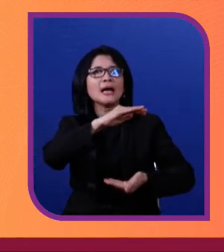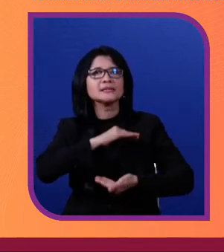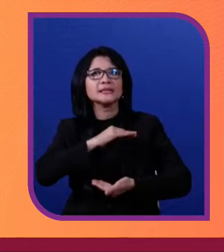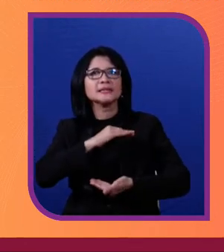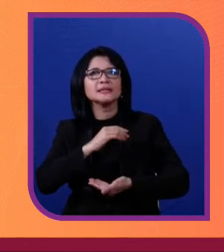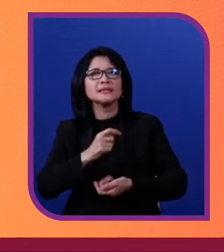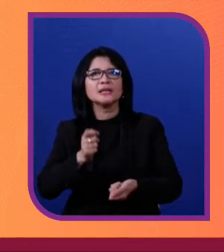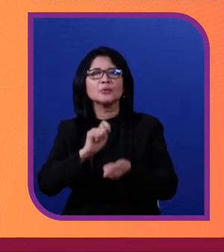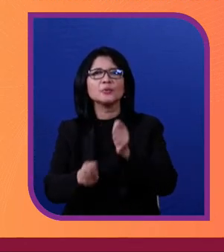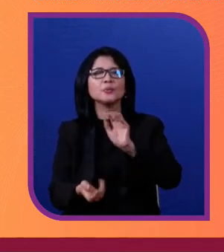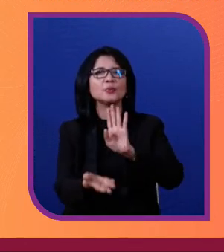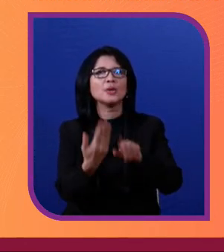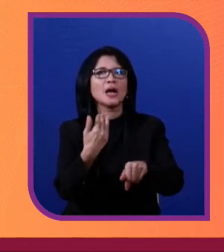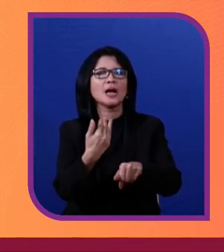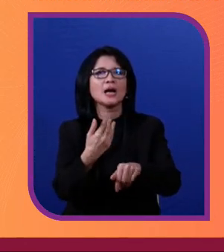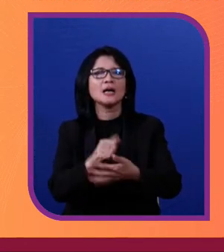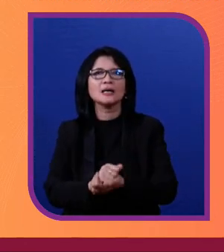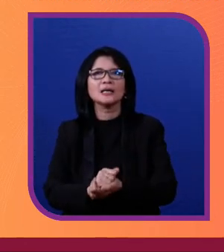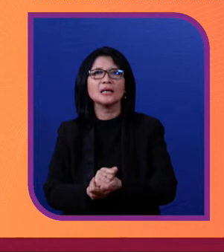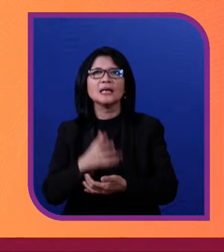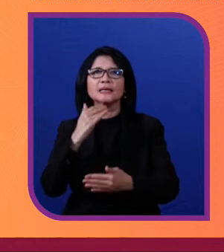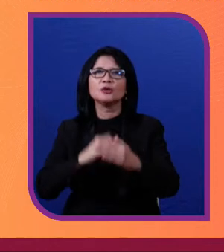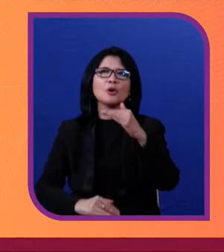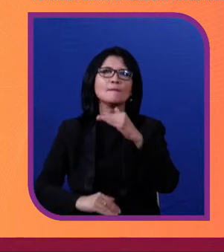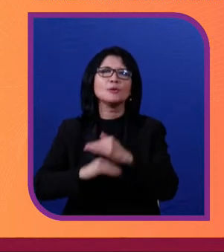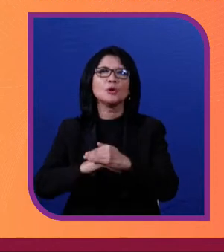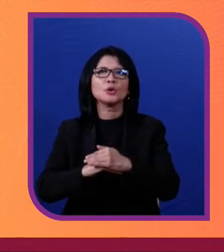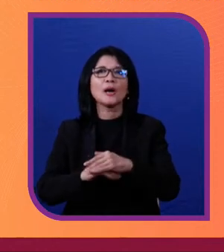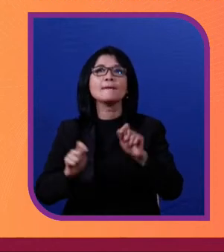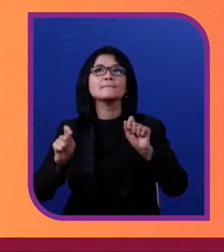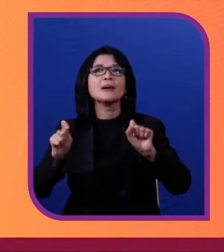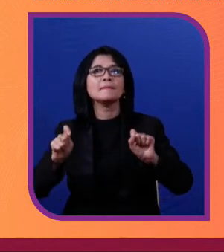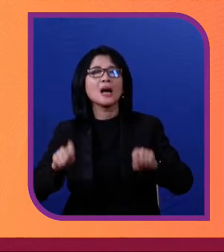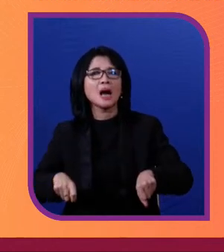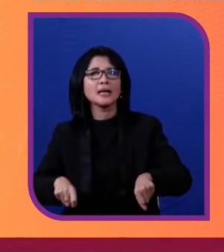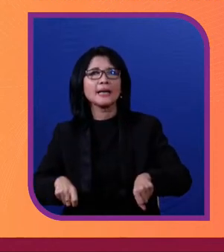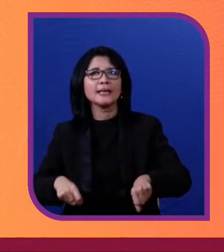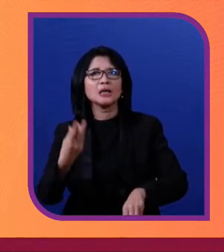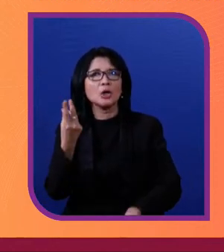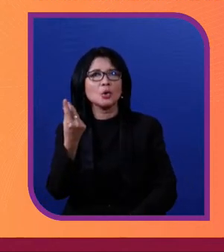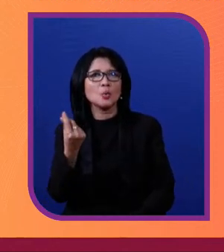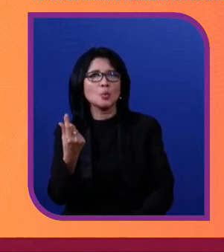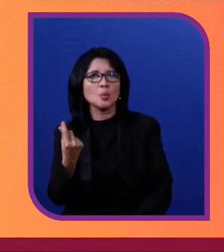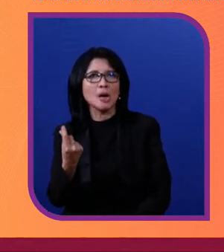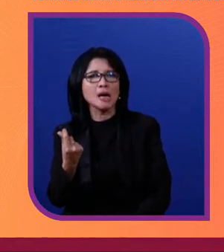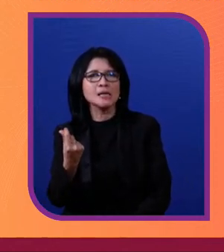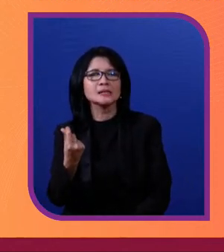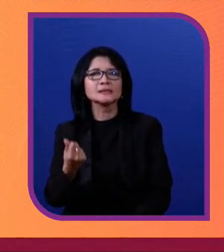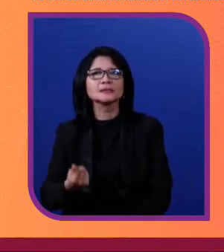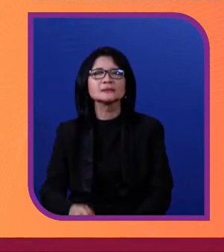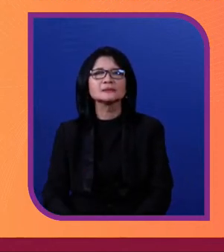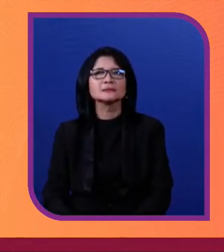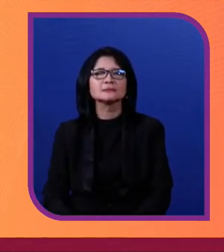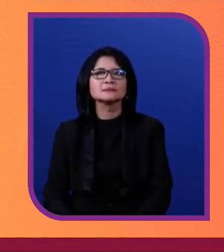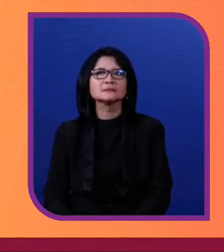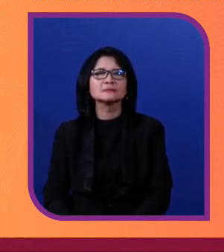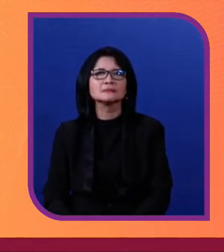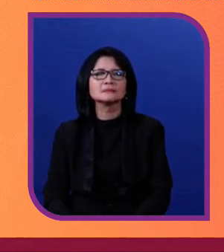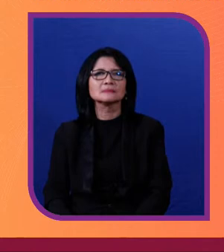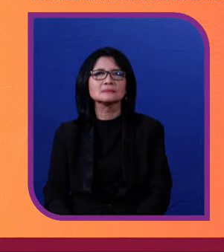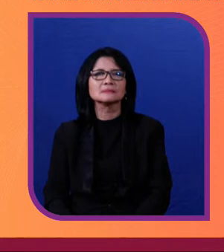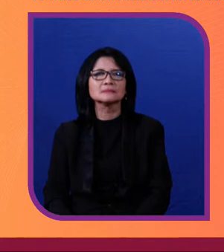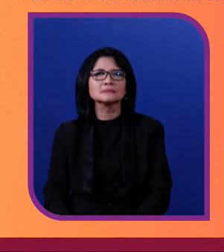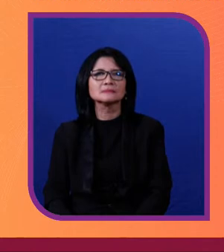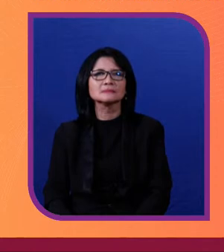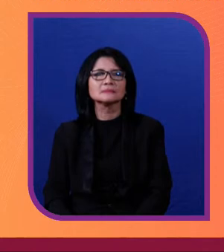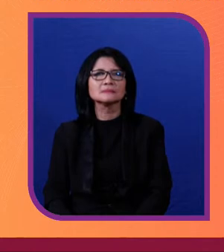optimize The use of an account relation to lower events This